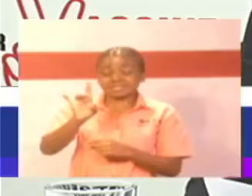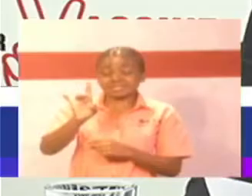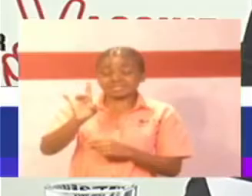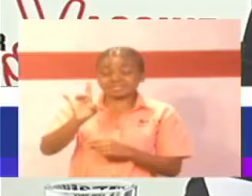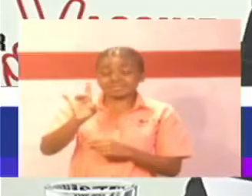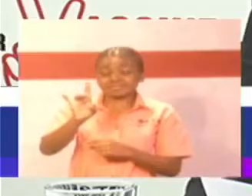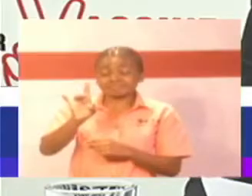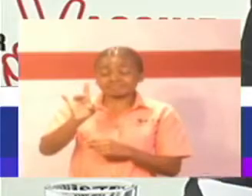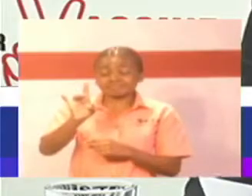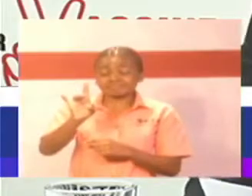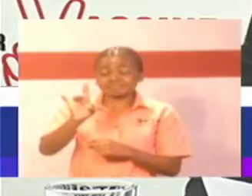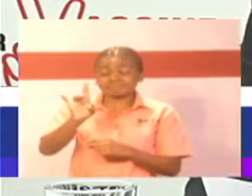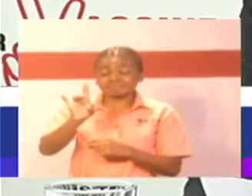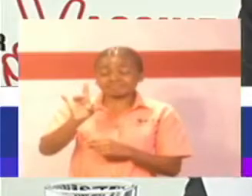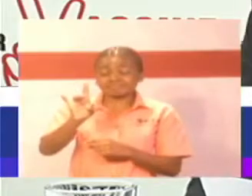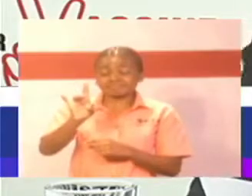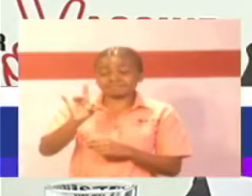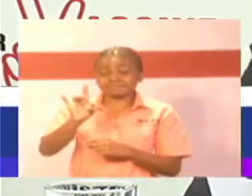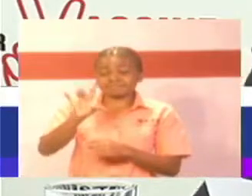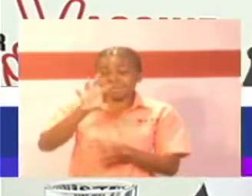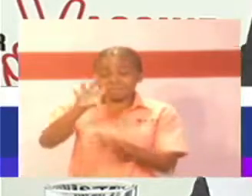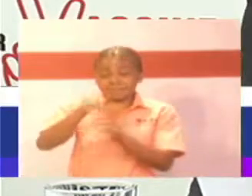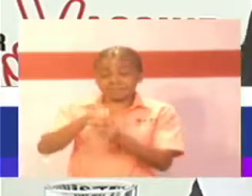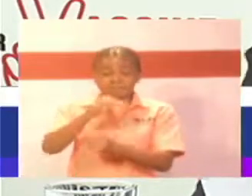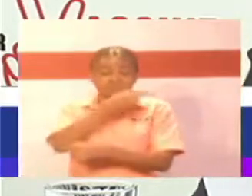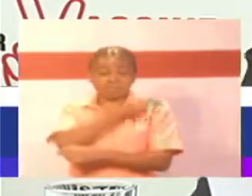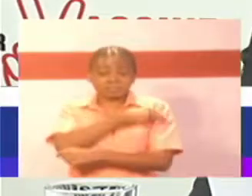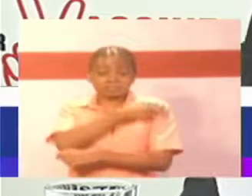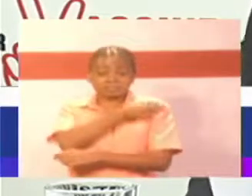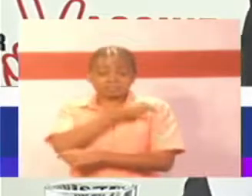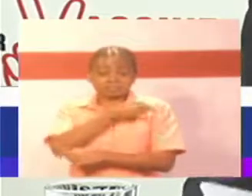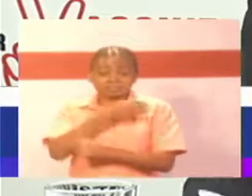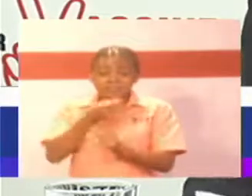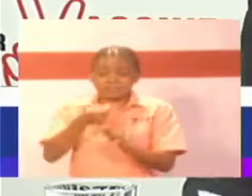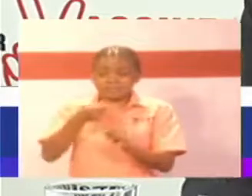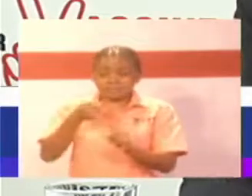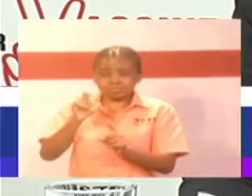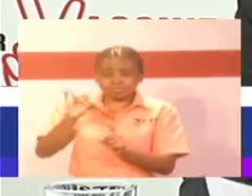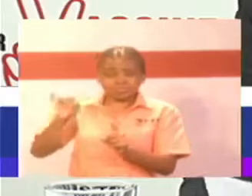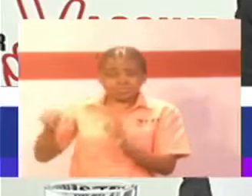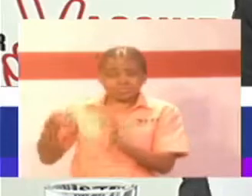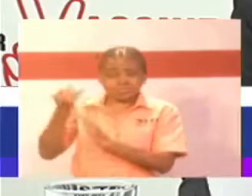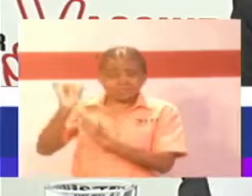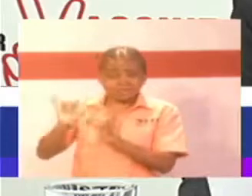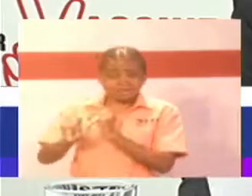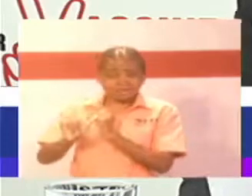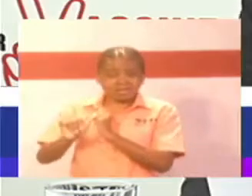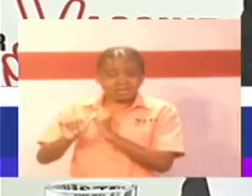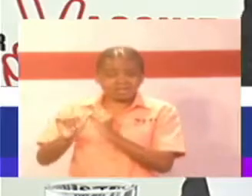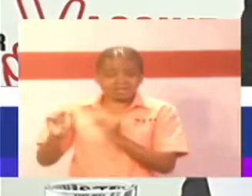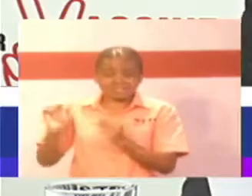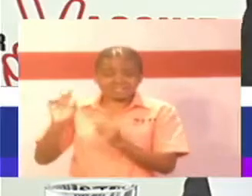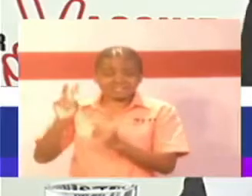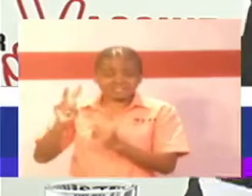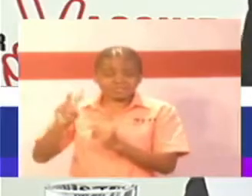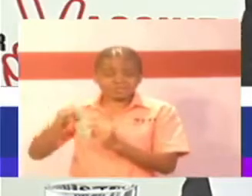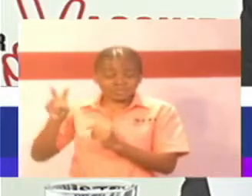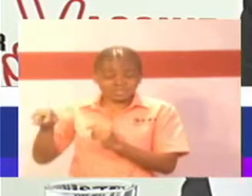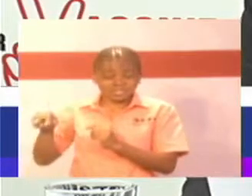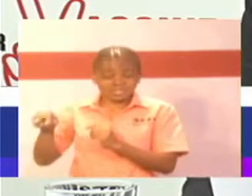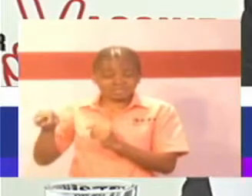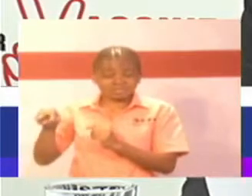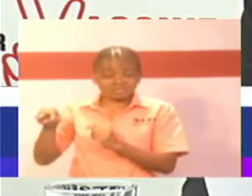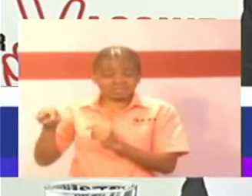4,437 persons in the parallel healthcare system between July 22nd to October 6, 2021,